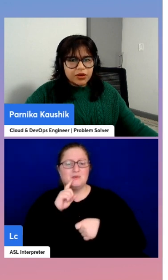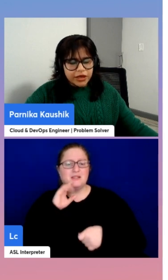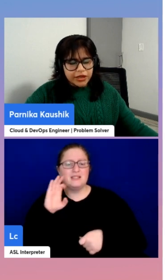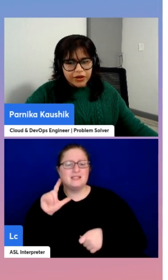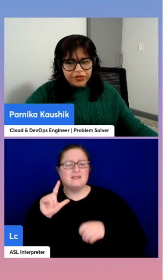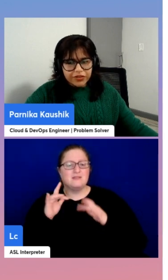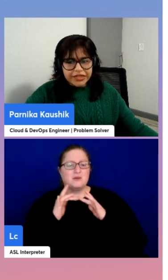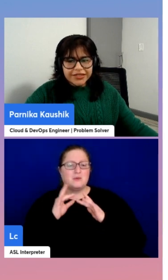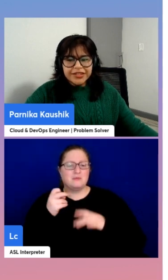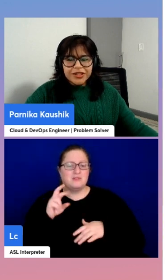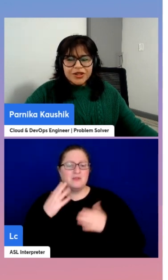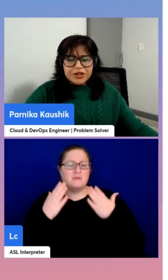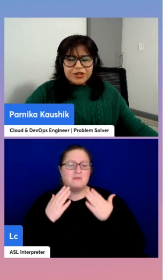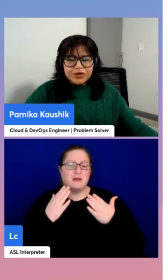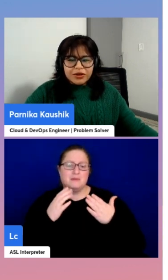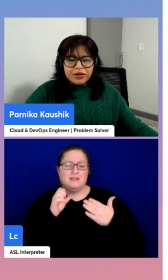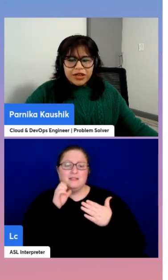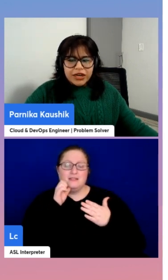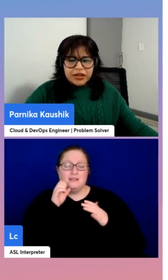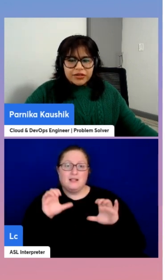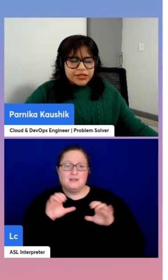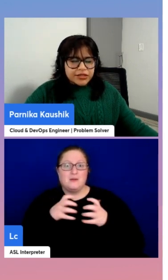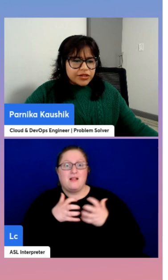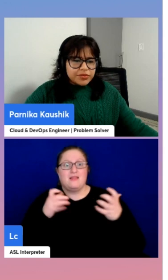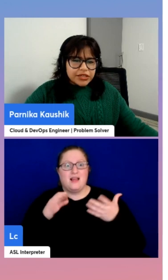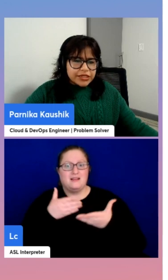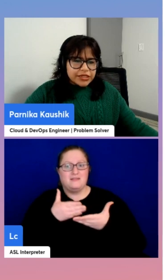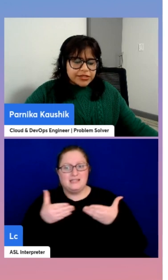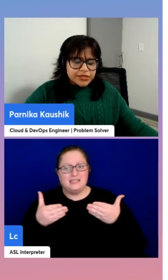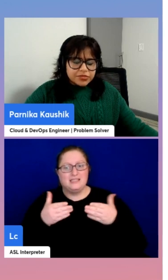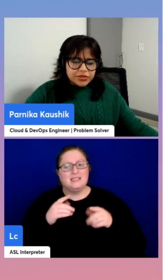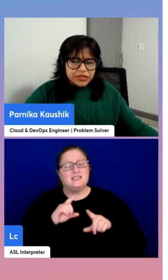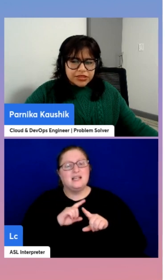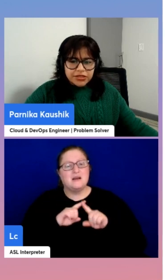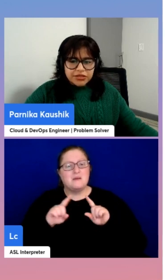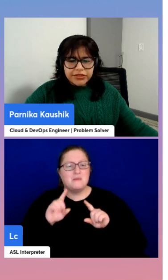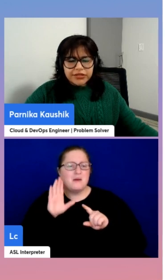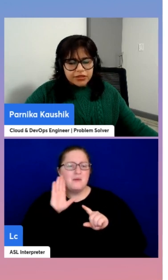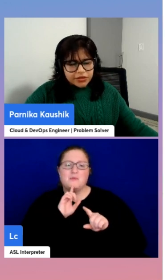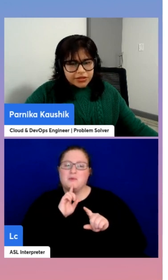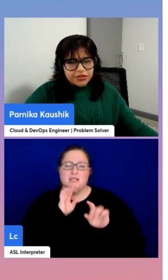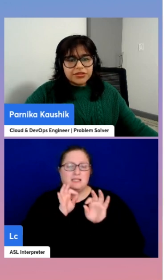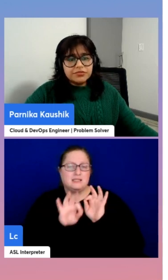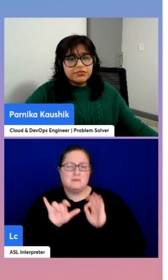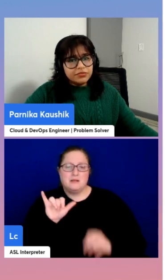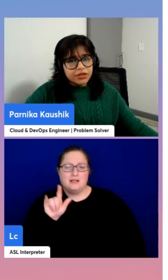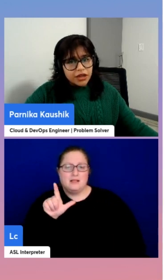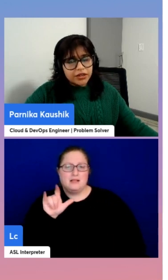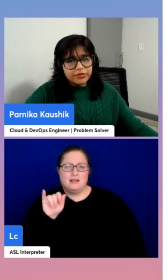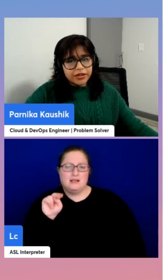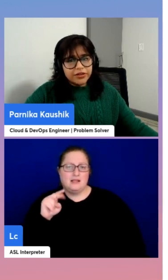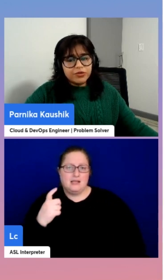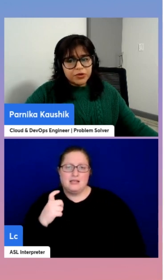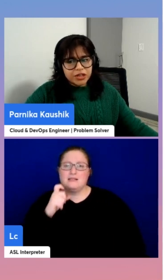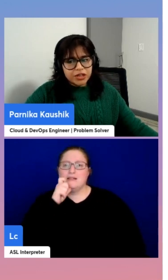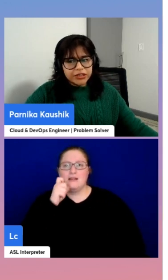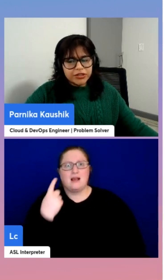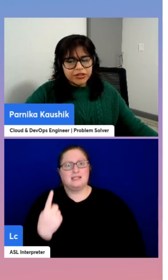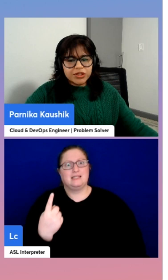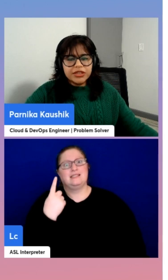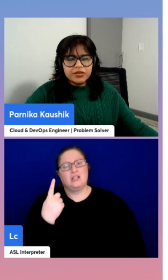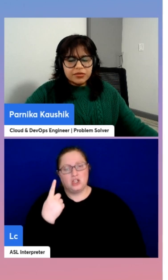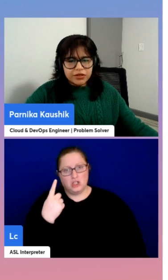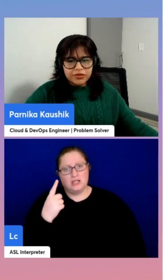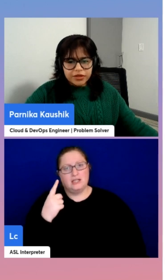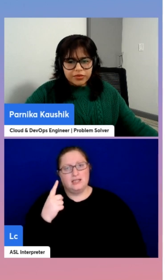now we've done quite a lot of things. So it's going to be, again, a simple Linux instance, single instance, not meant for